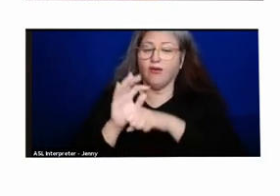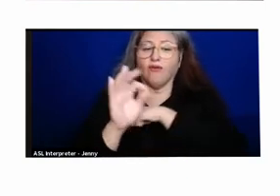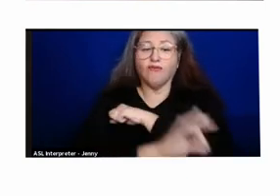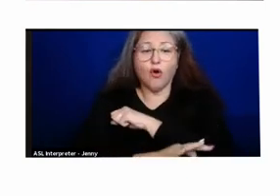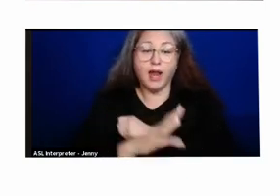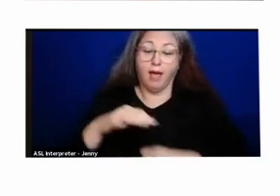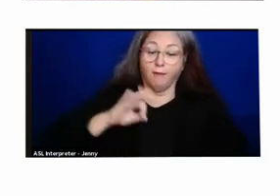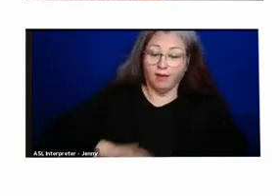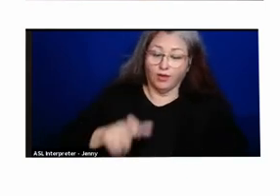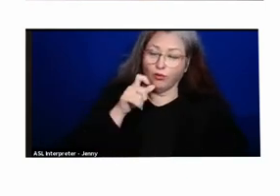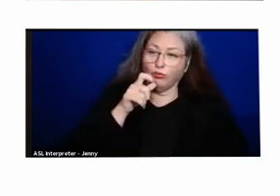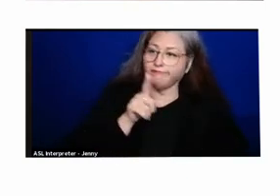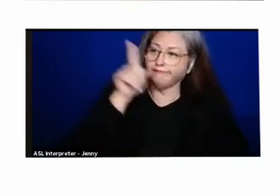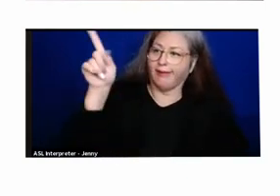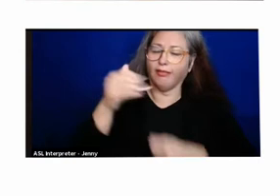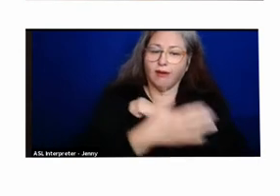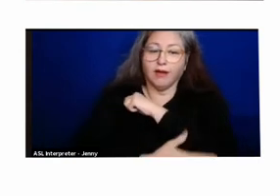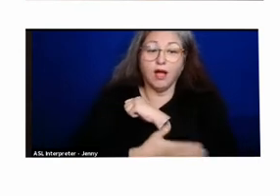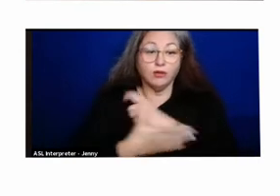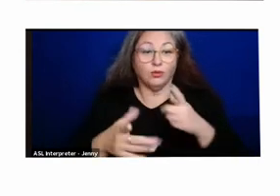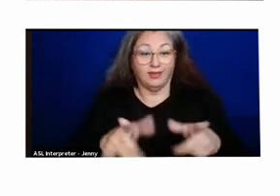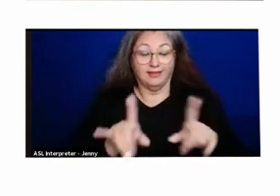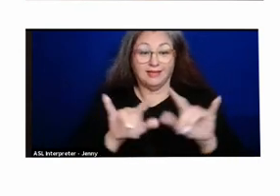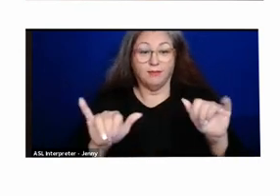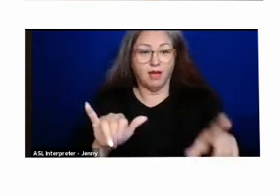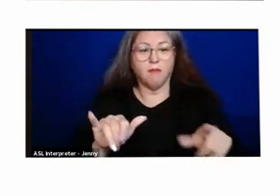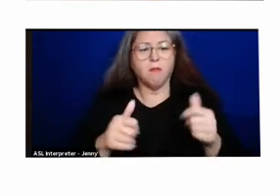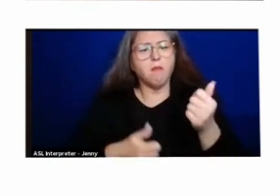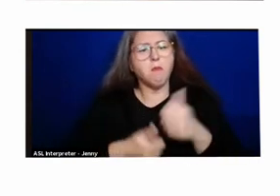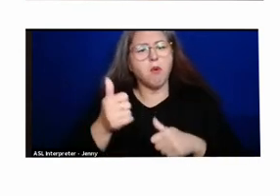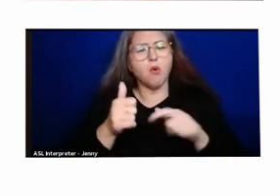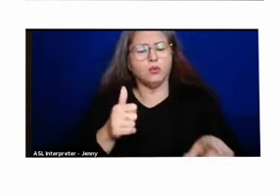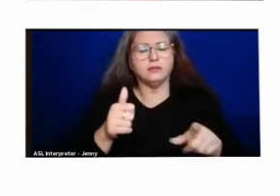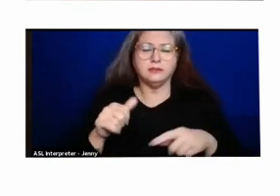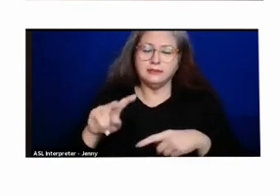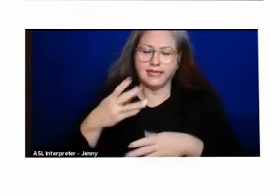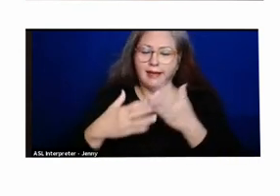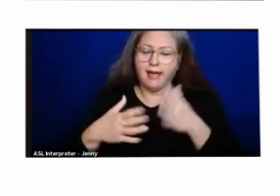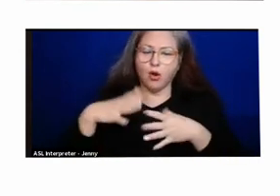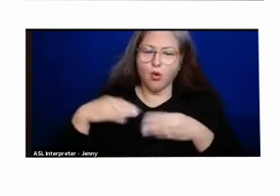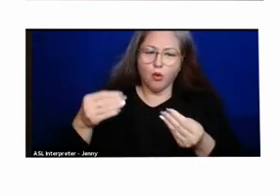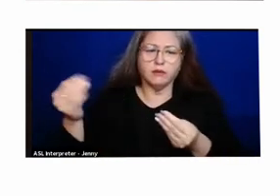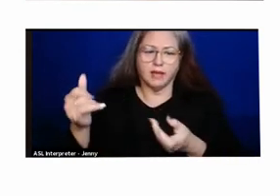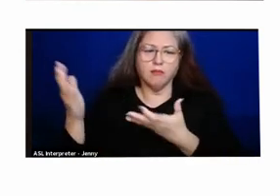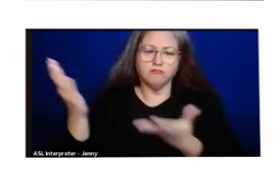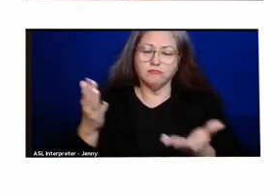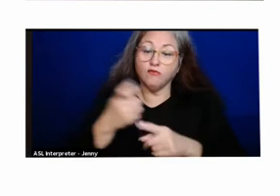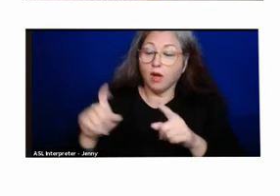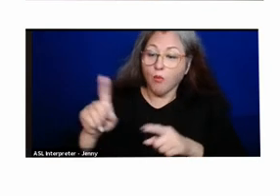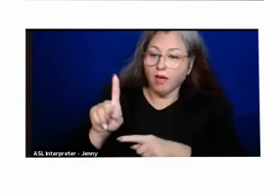benefiting. At this time, more secondhand clothing was beginning to come into the country from the global north, especially from the United